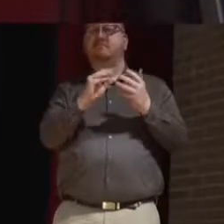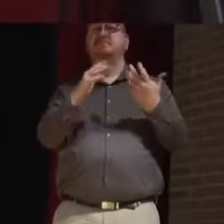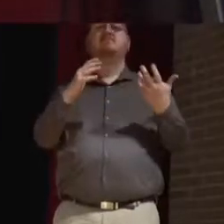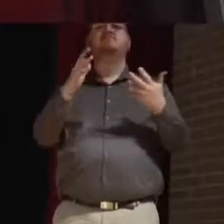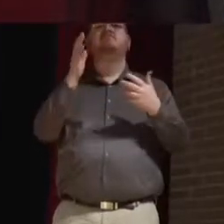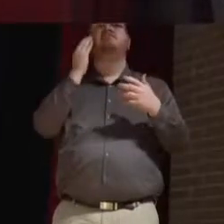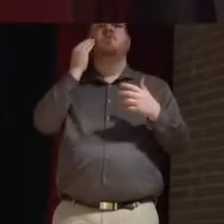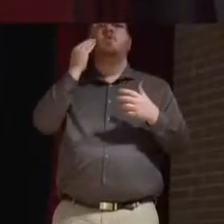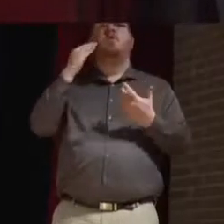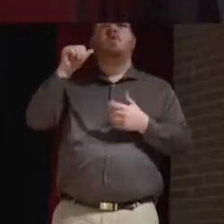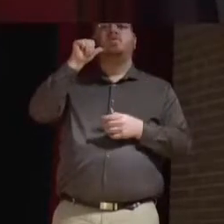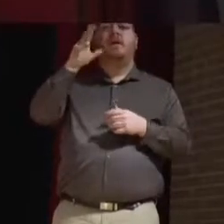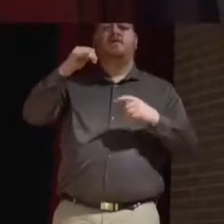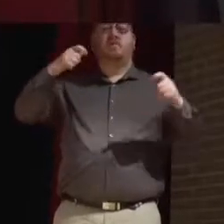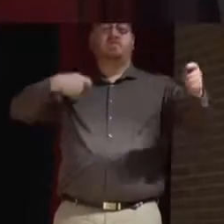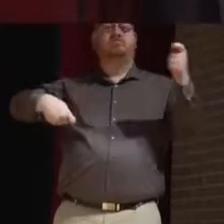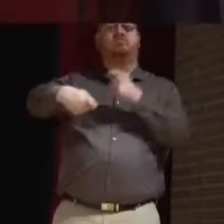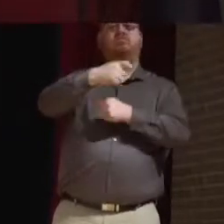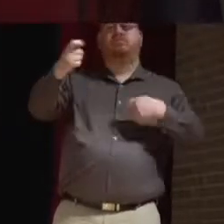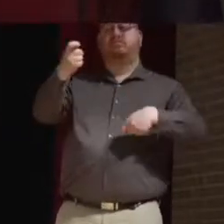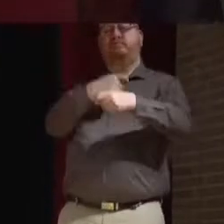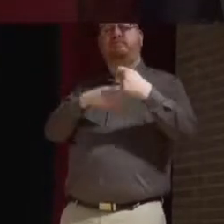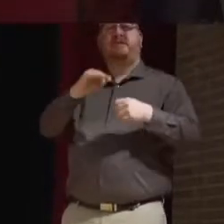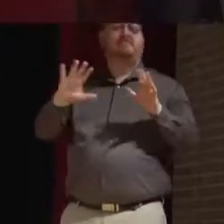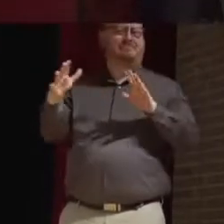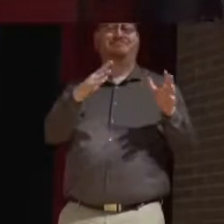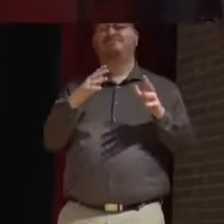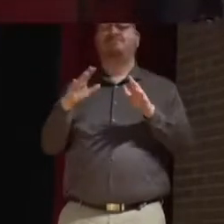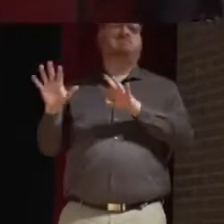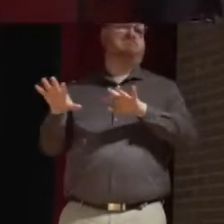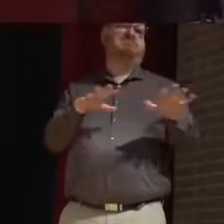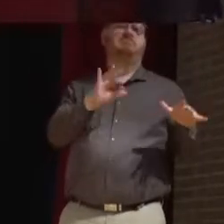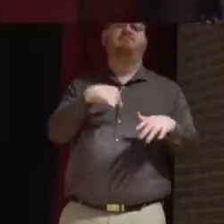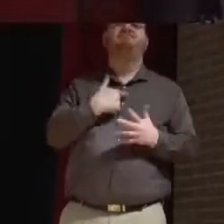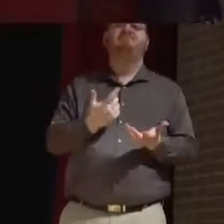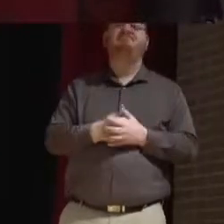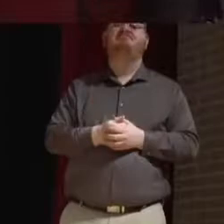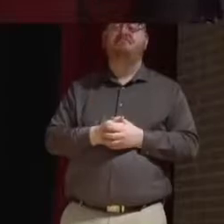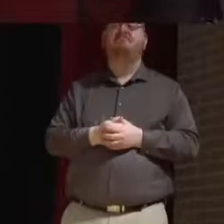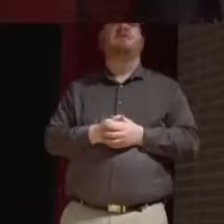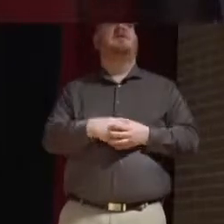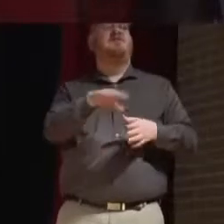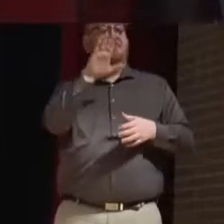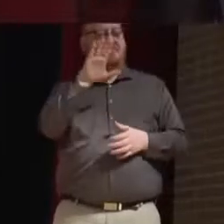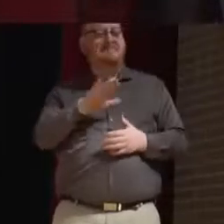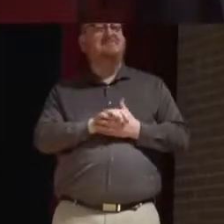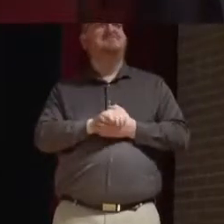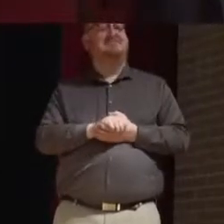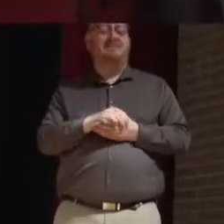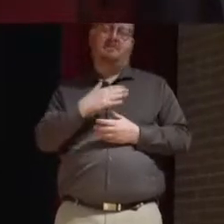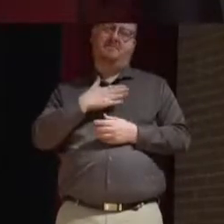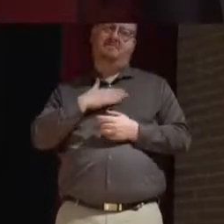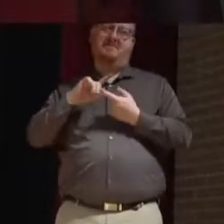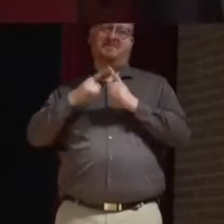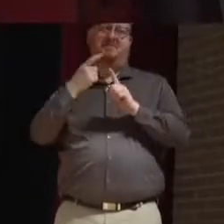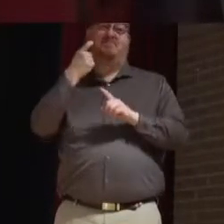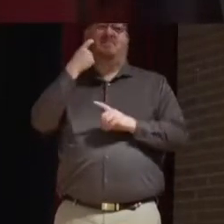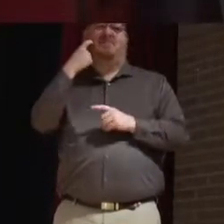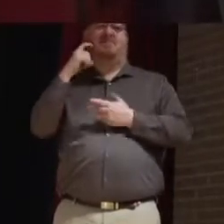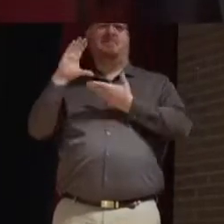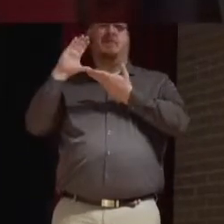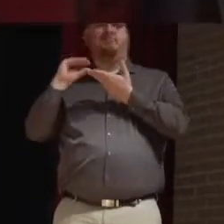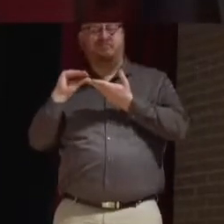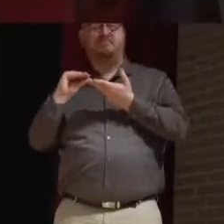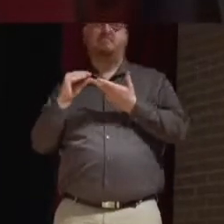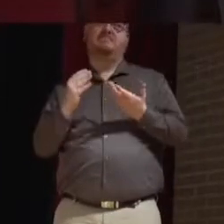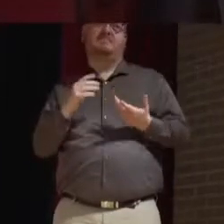but yeah, that's what I do there. Awesome, thank you. I have a friend that got a flat tire this weekend that probably could have